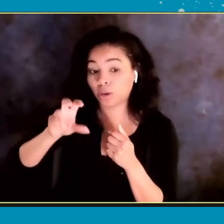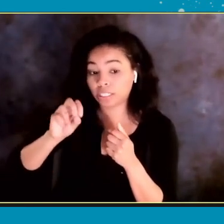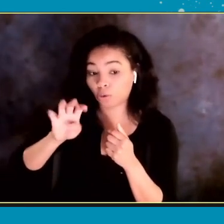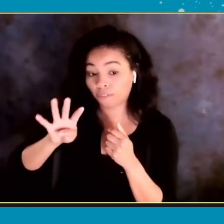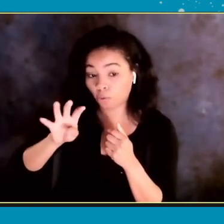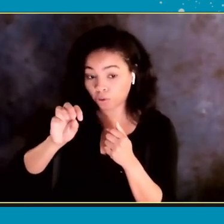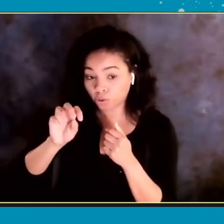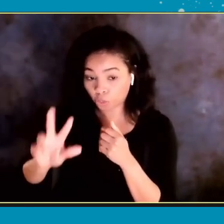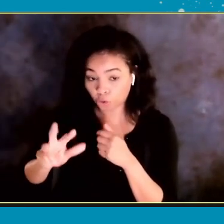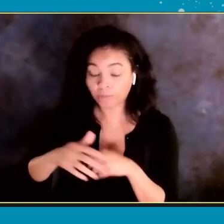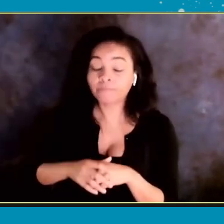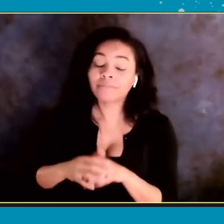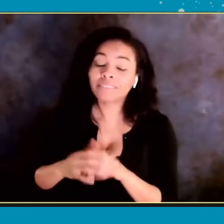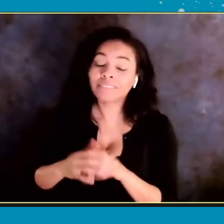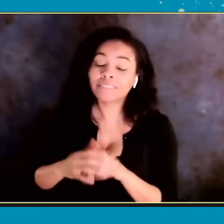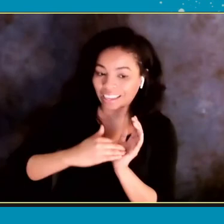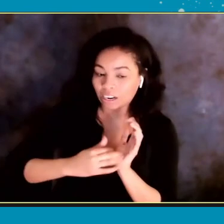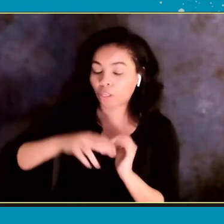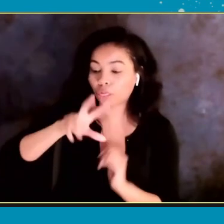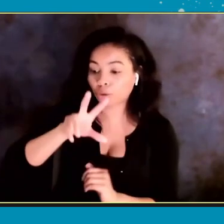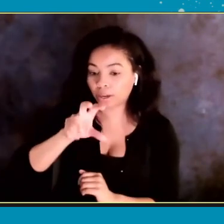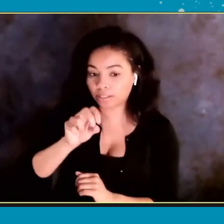30403. That's